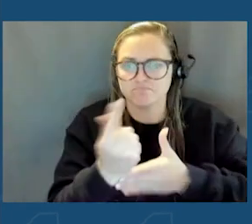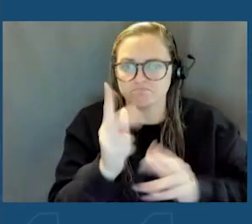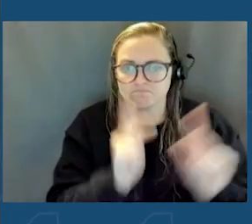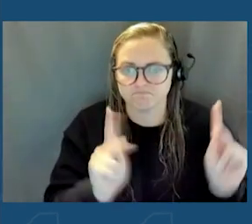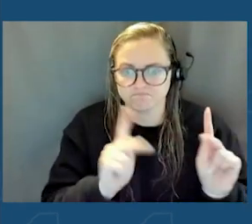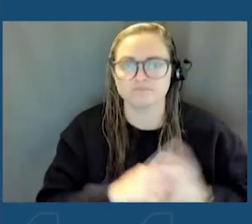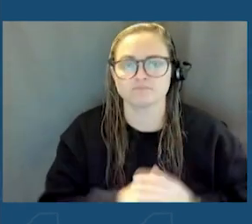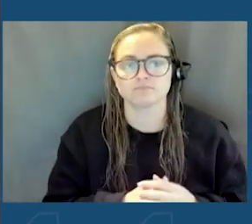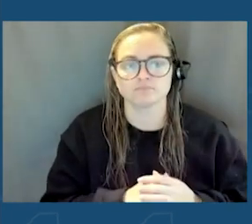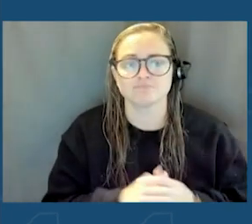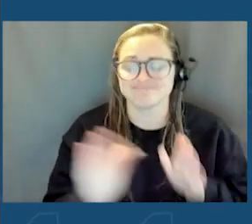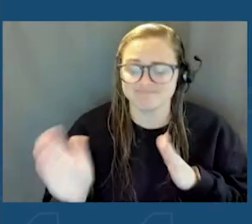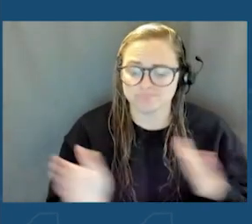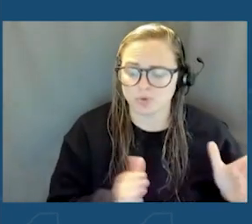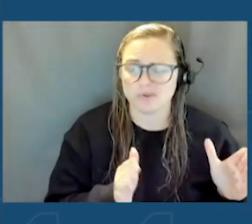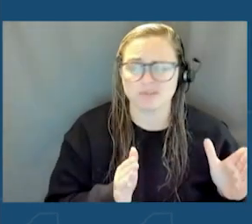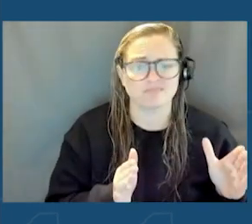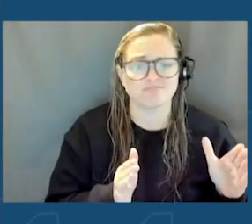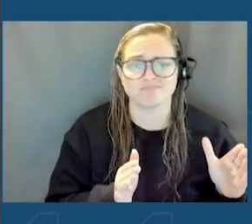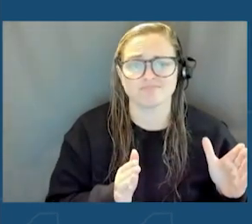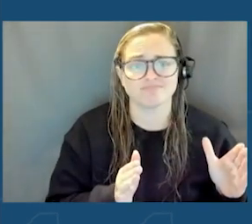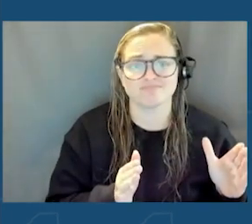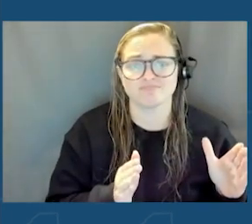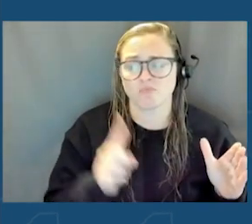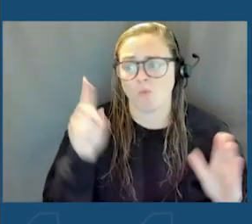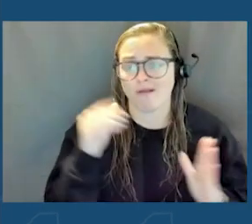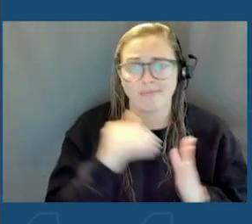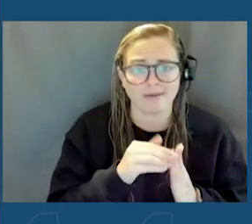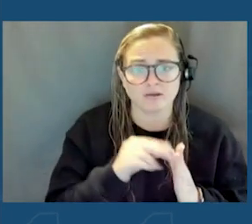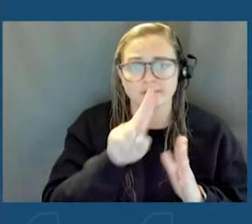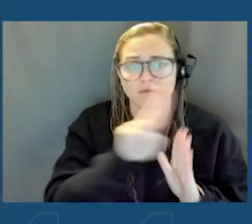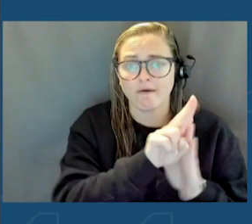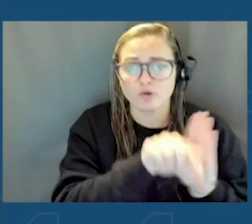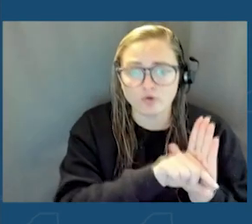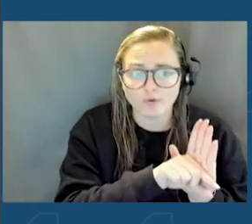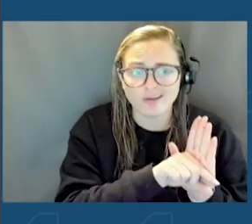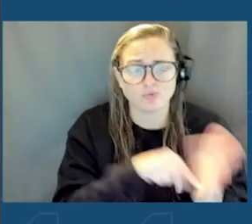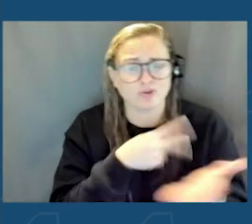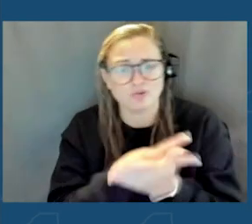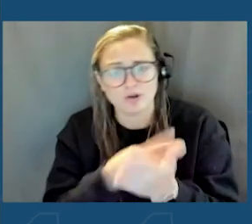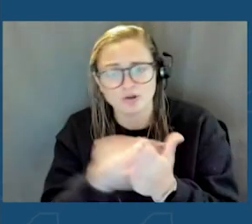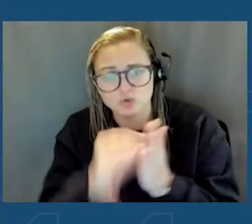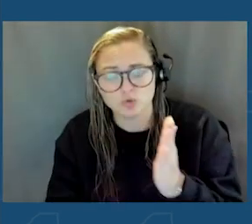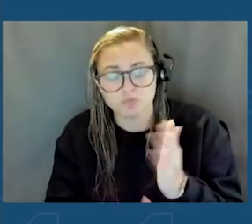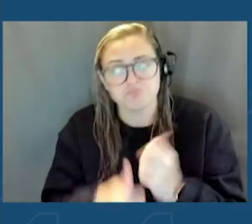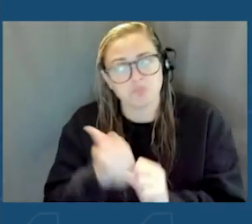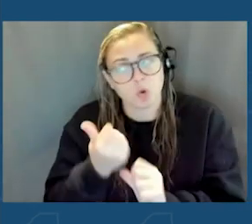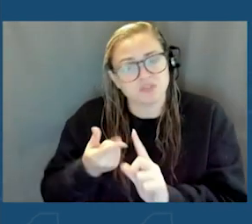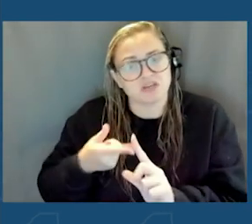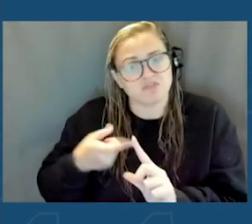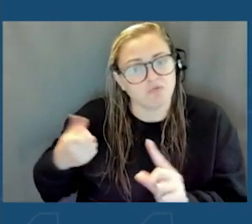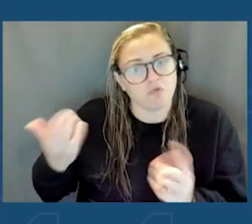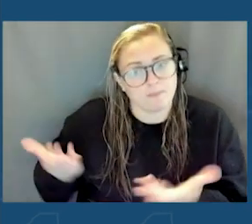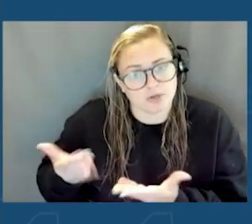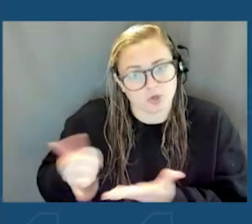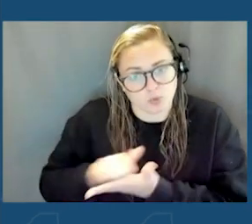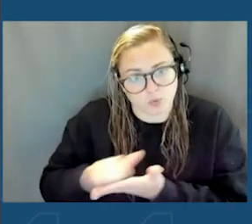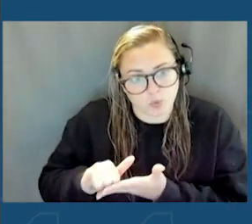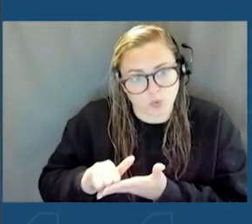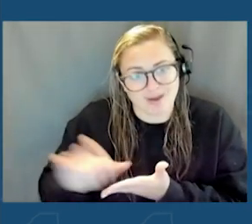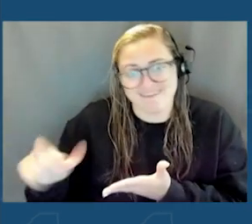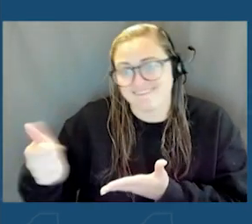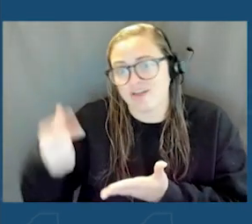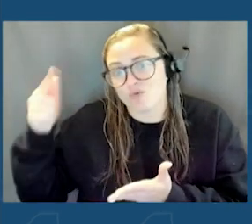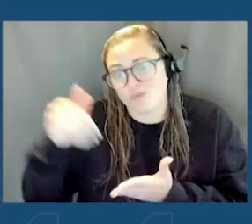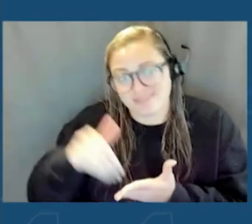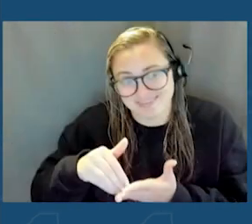We prepare nearly 1,000 undergraduate and graduate students hailing largely from New York State, along with another 1,000 New Yorkers in our